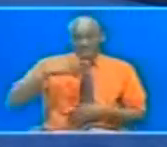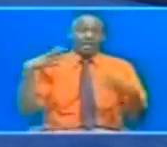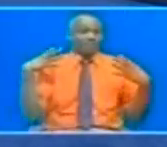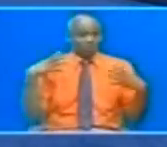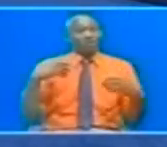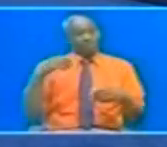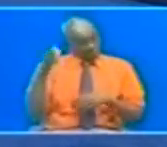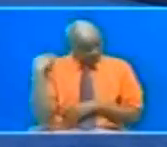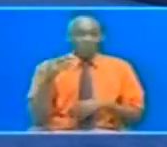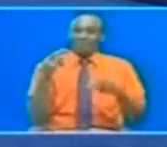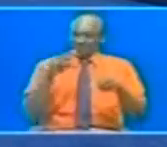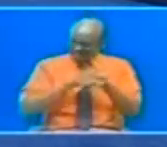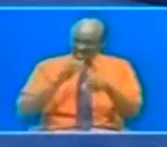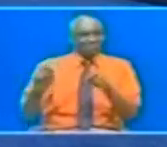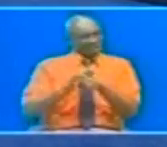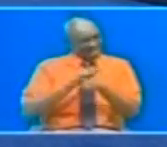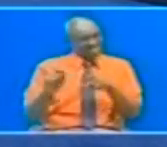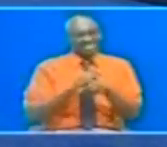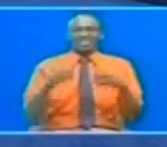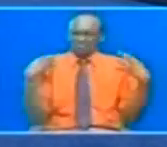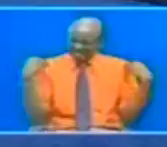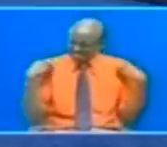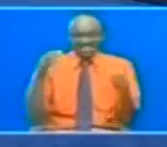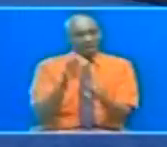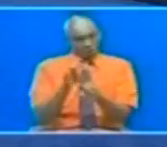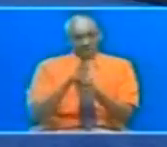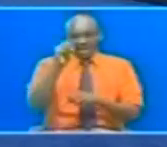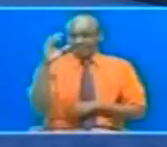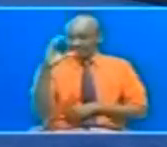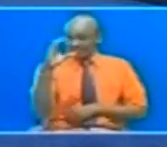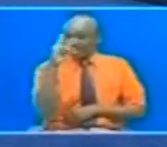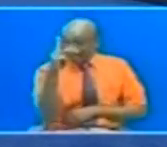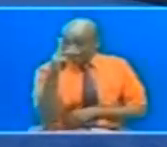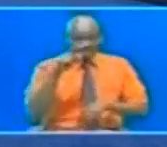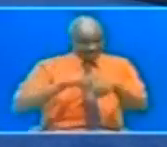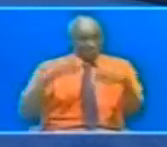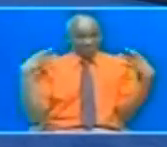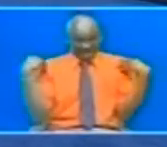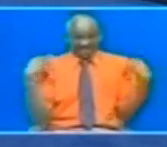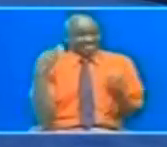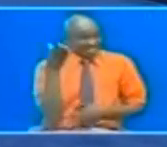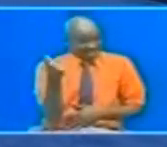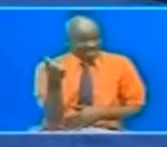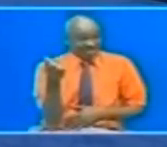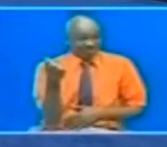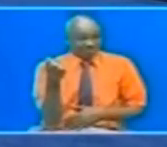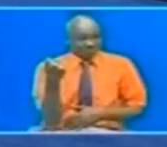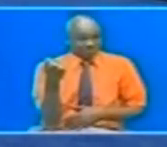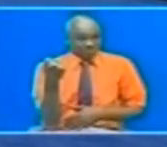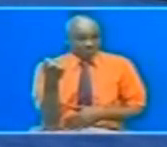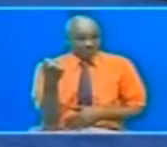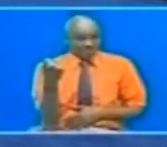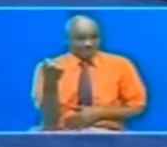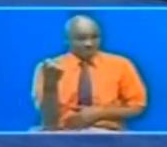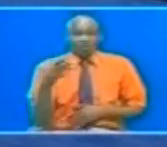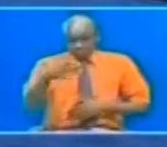We used to practice in NCCK. Uh-huh. So when we practice, Just